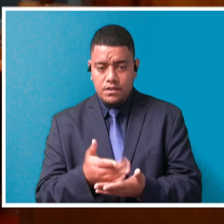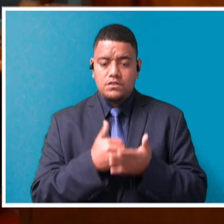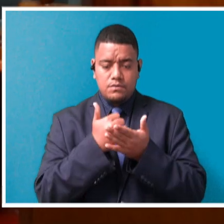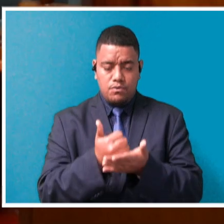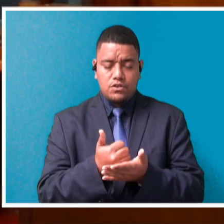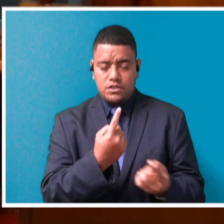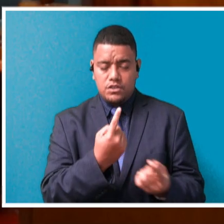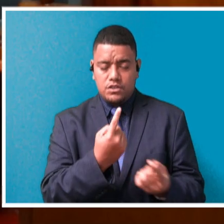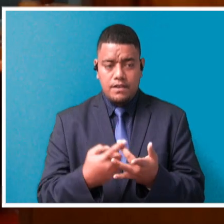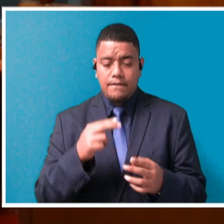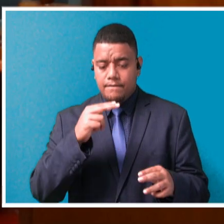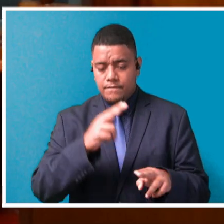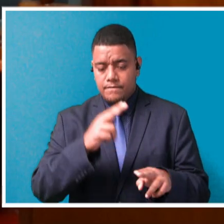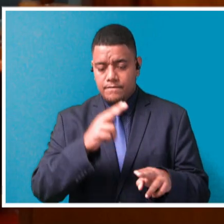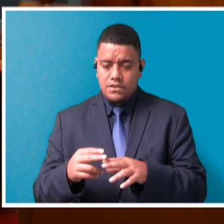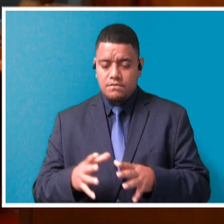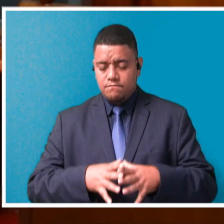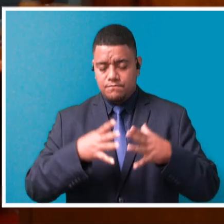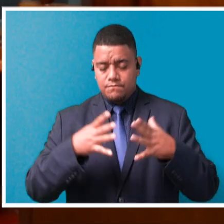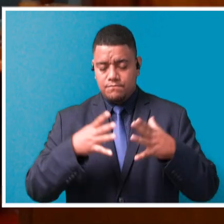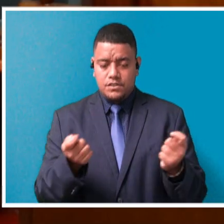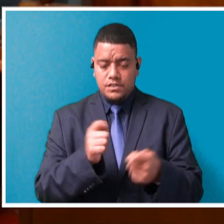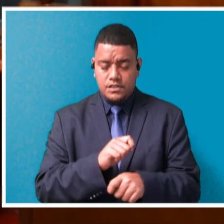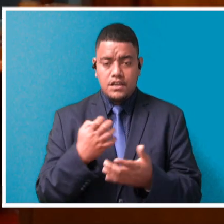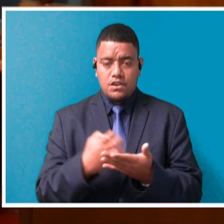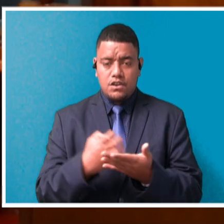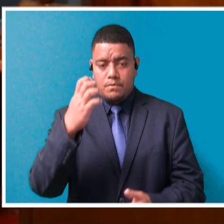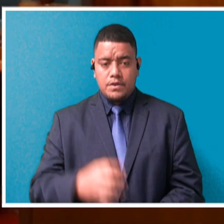supporting Fiji's evolving economic landscape.